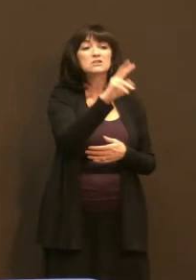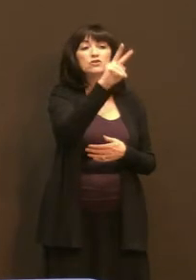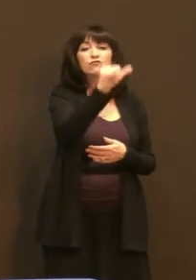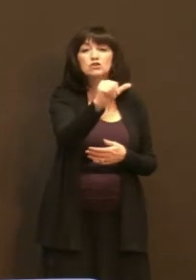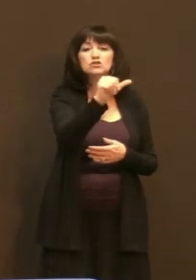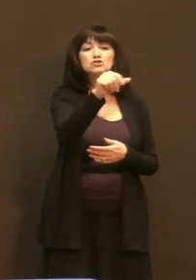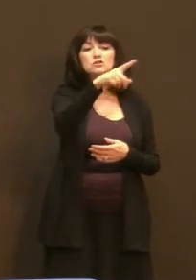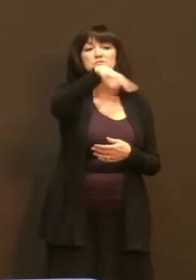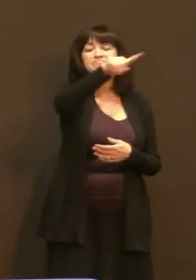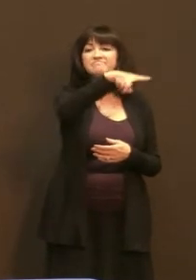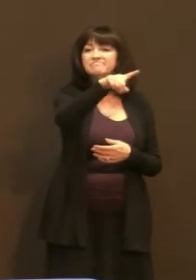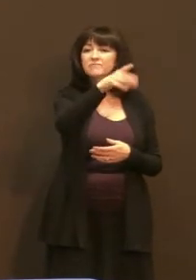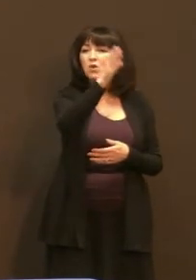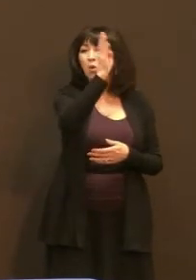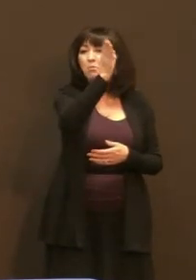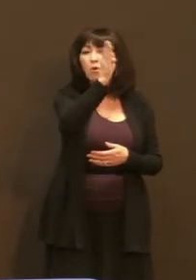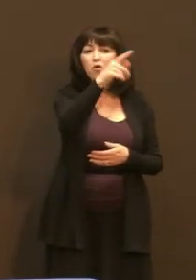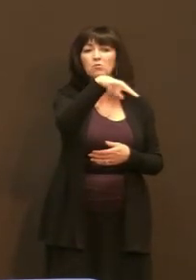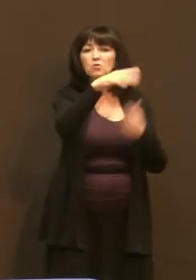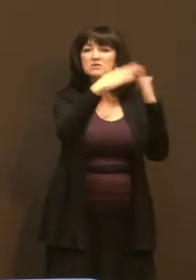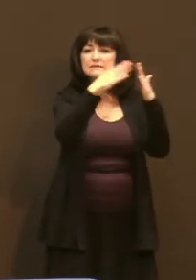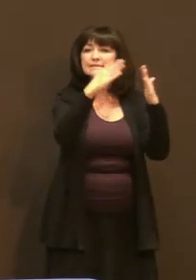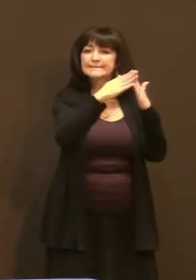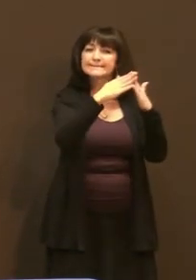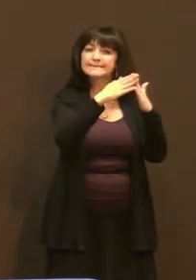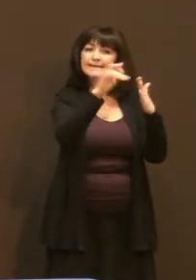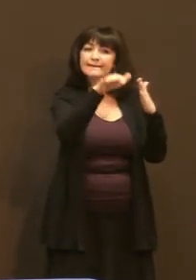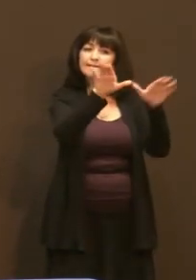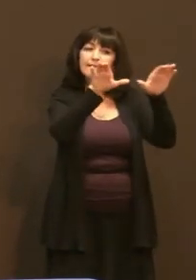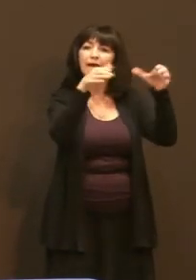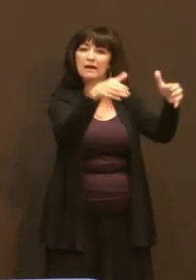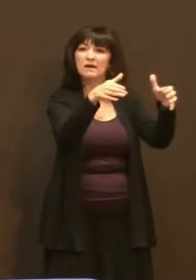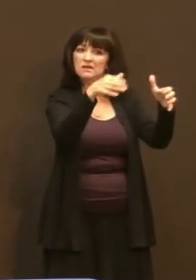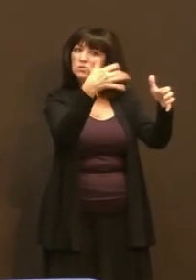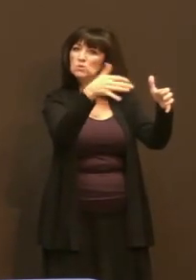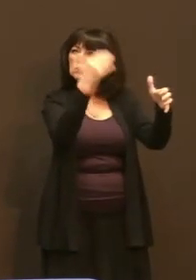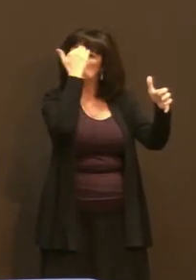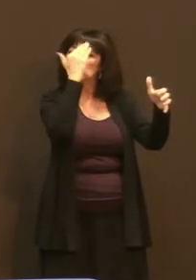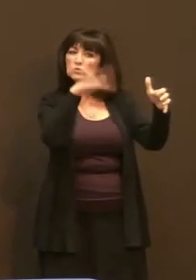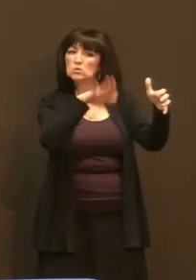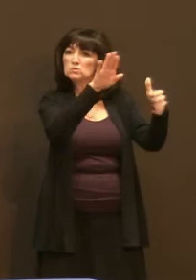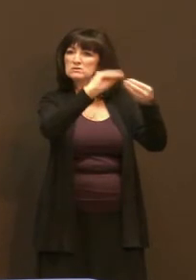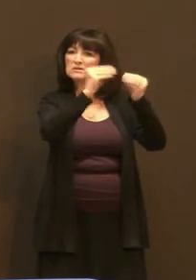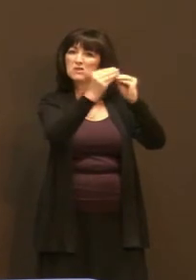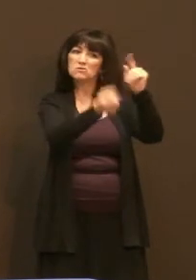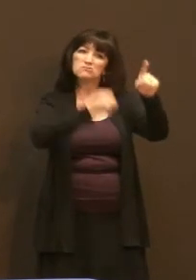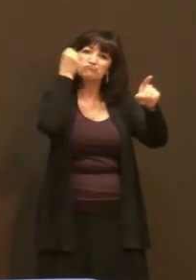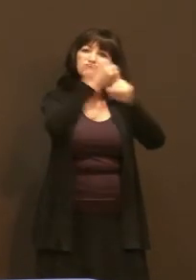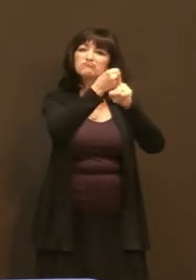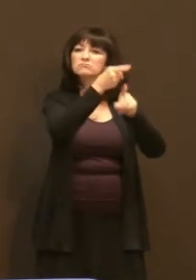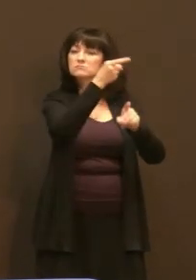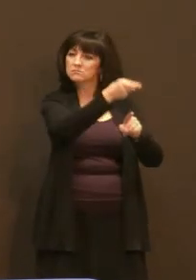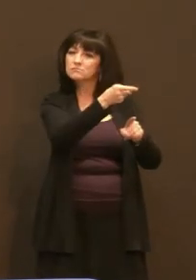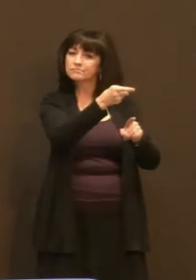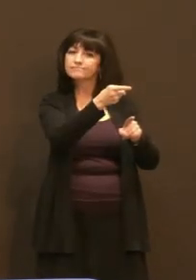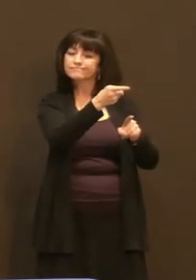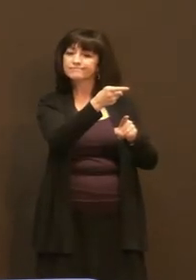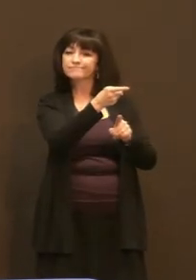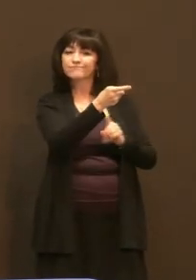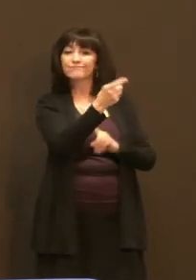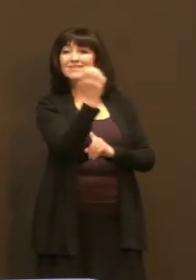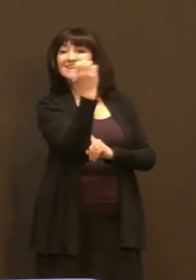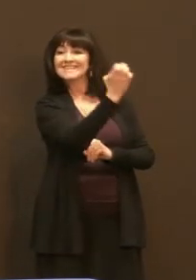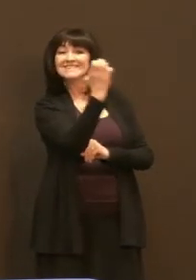the Baltimore D.C. metro area being the really hard-hit area in Maryland. The Eastern Shore, which abuts up